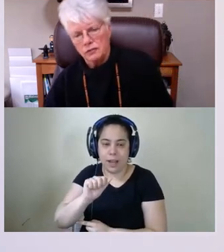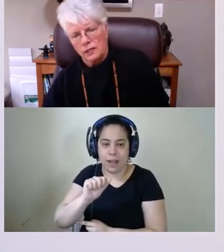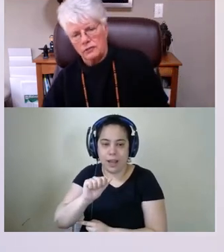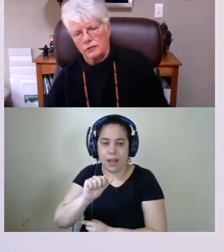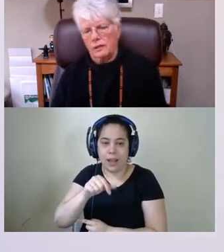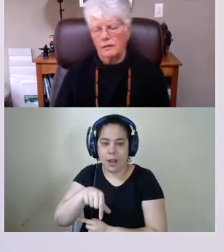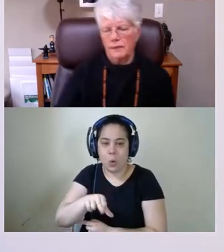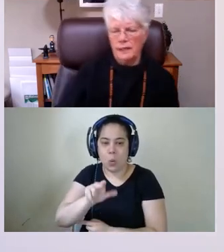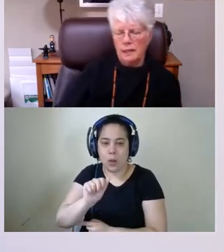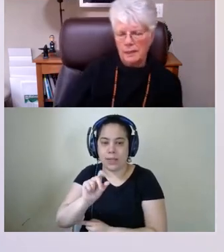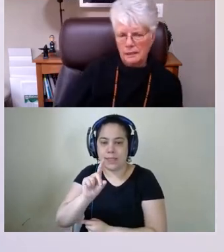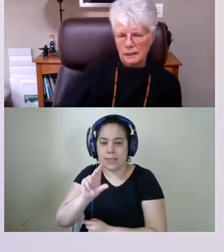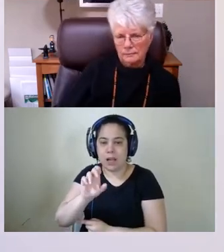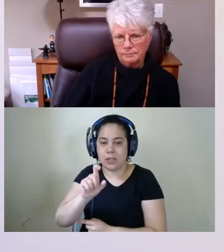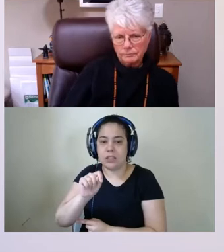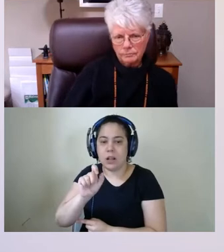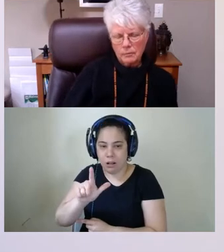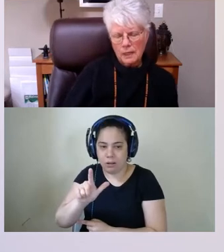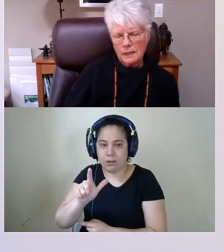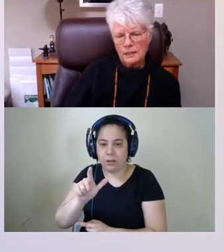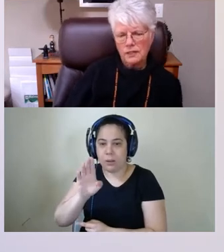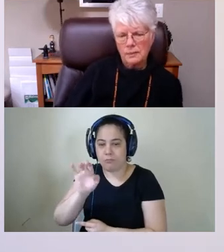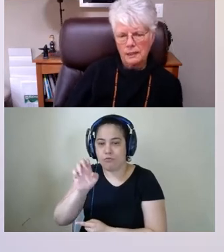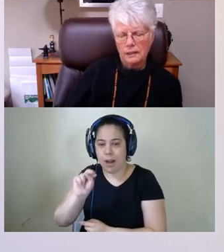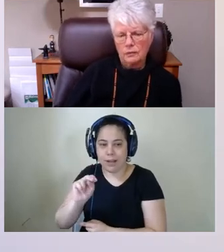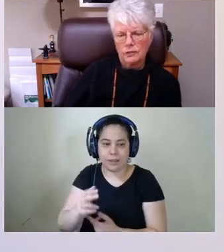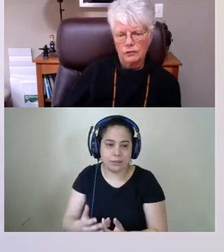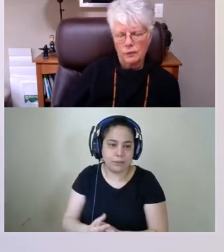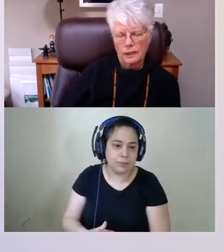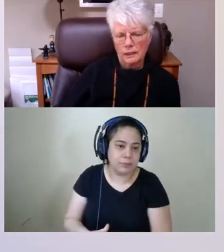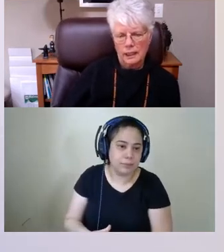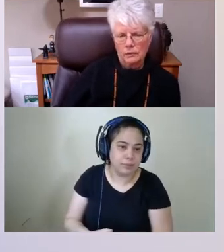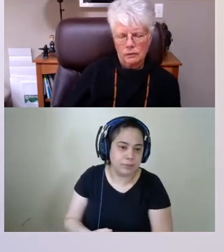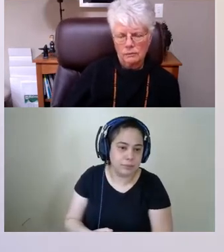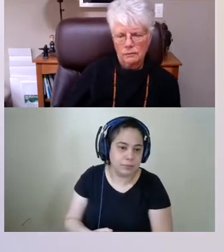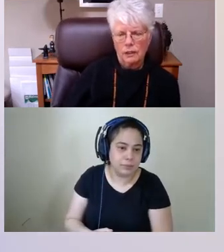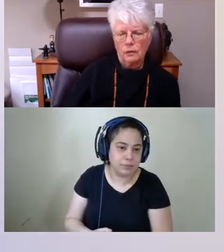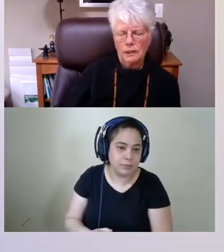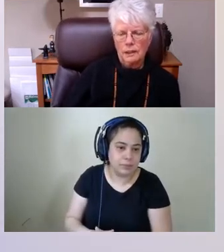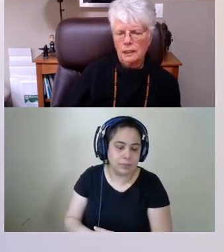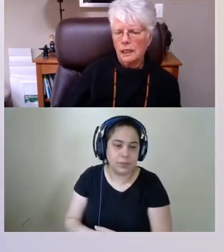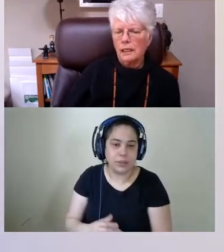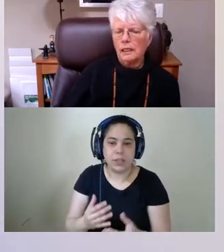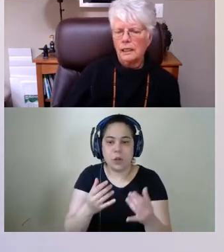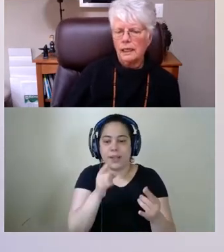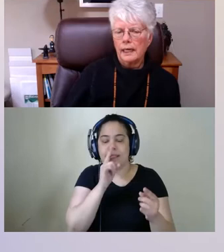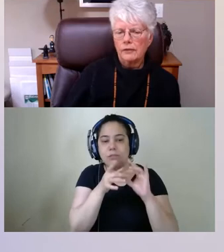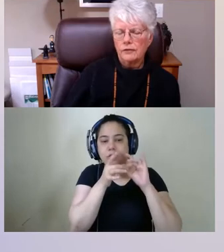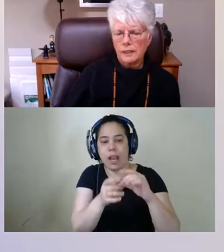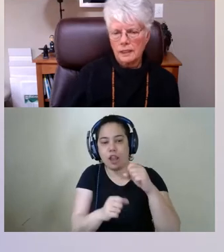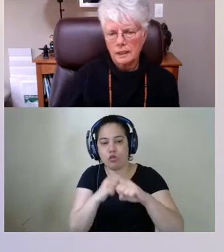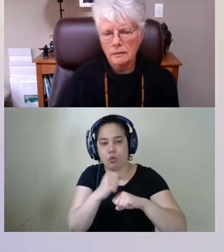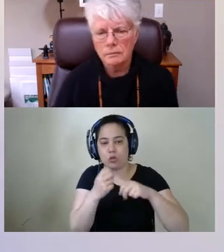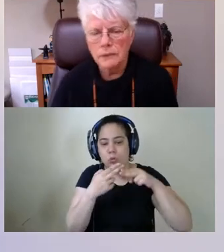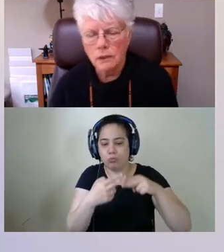midbrain structure of the amygdala, that is the amygdala, which is we now know as